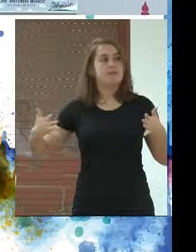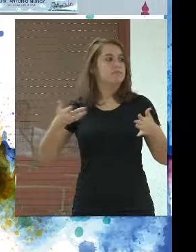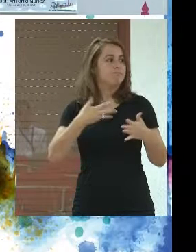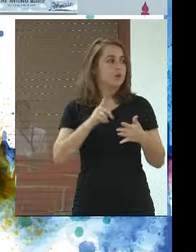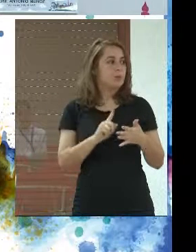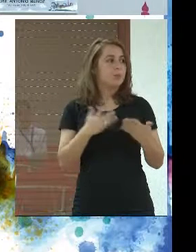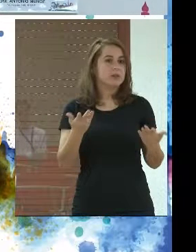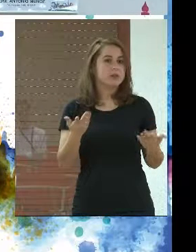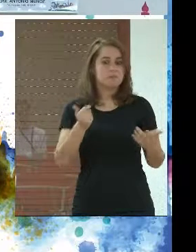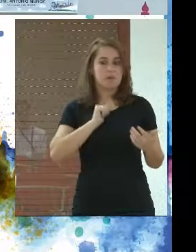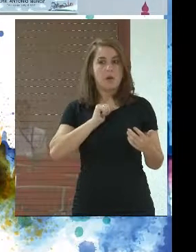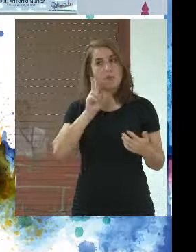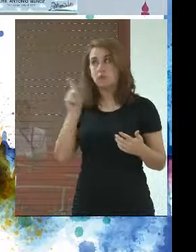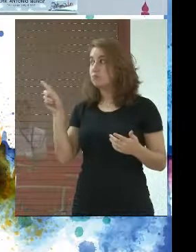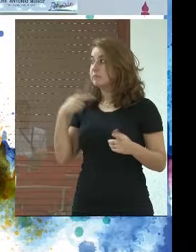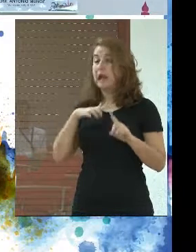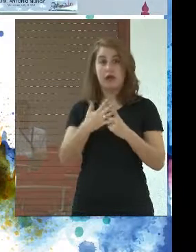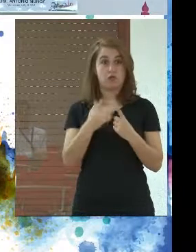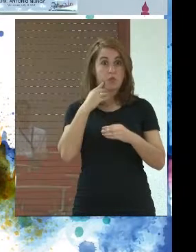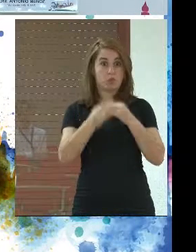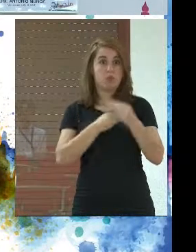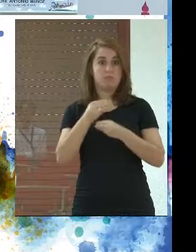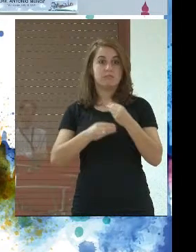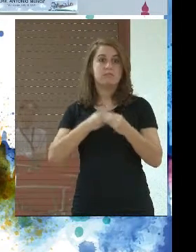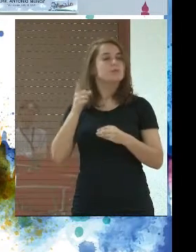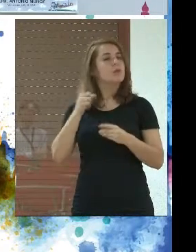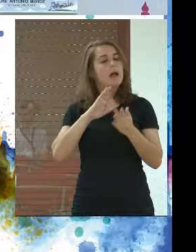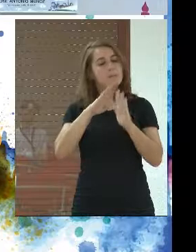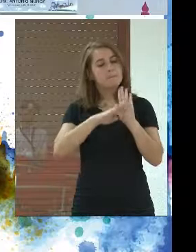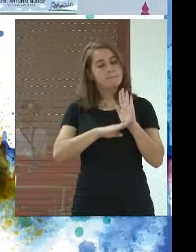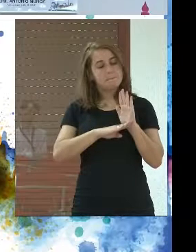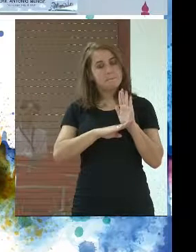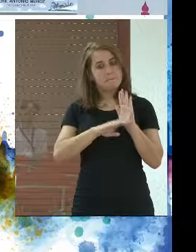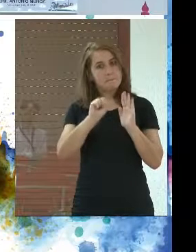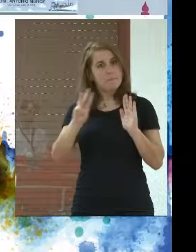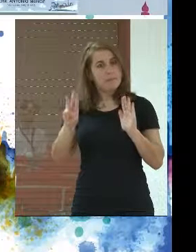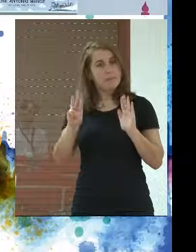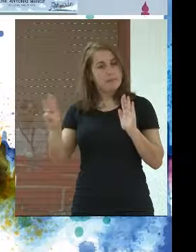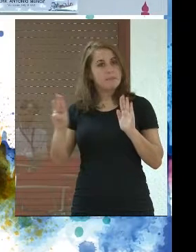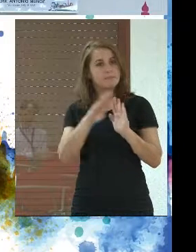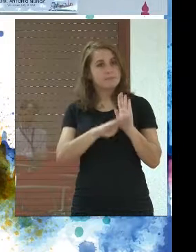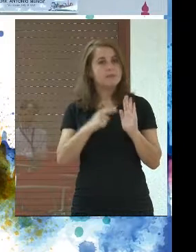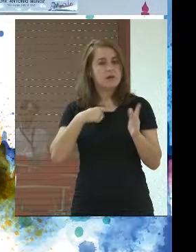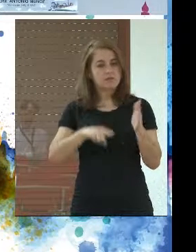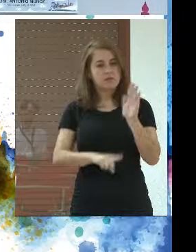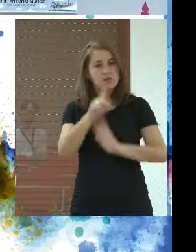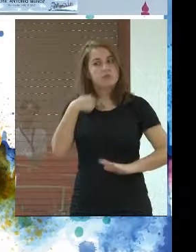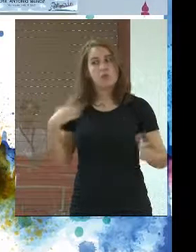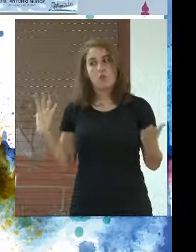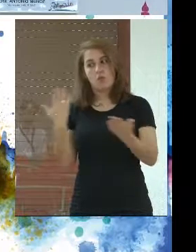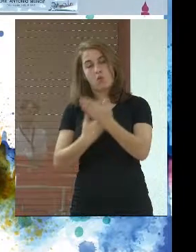to be very repetitive, what we're going to do is to go to a case study.